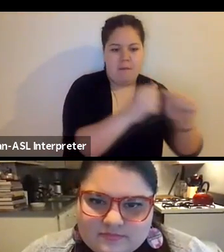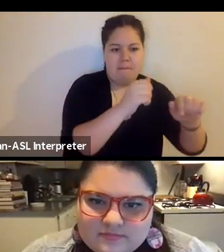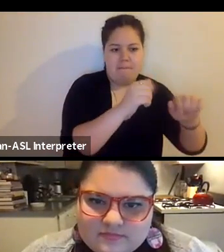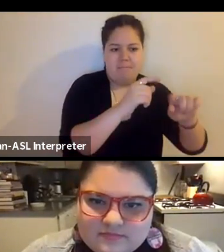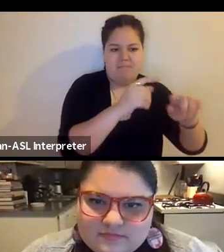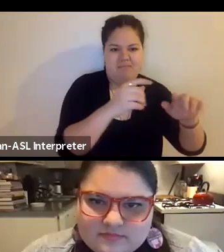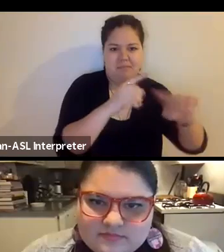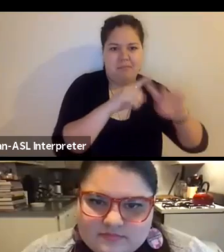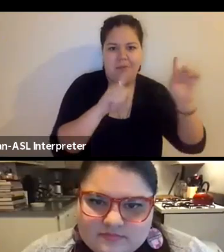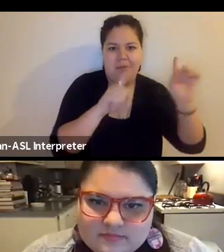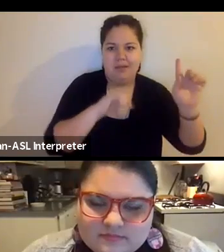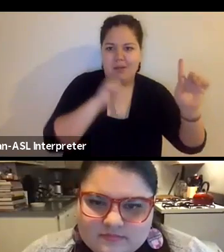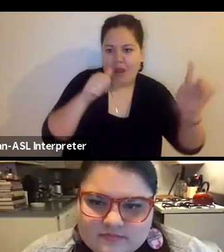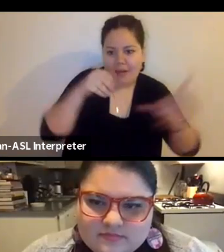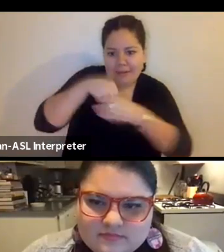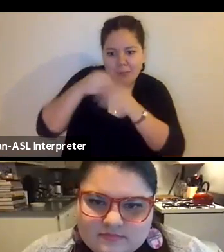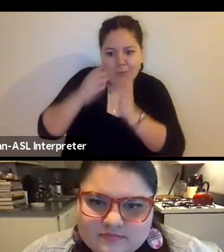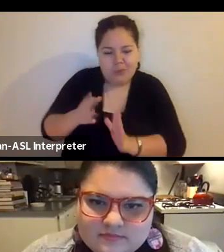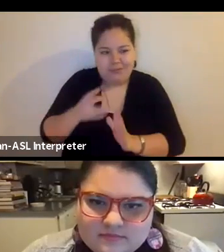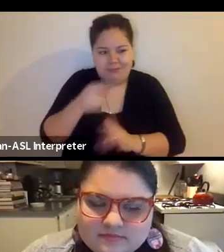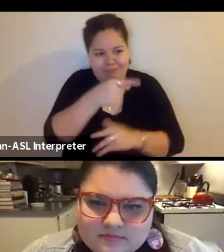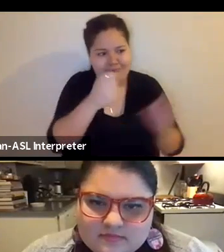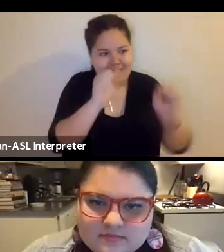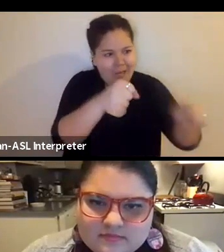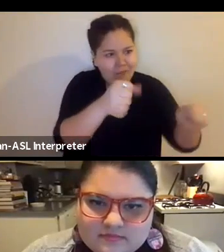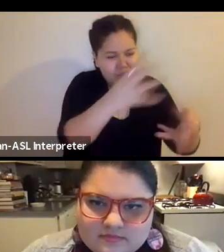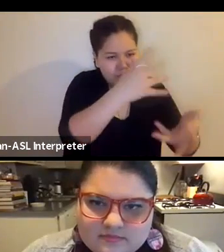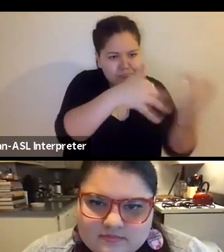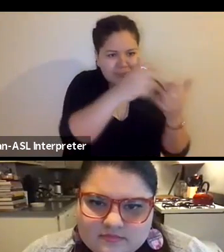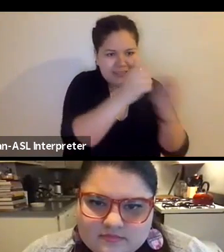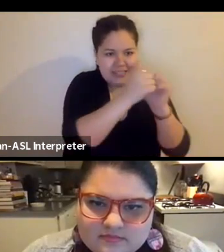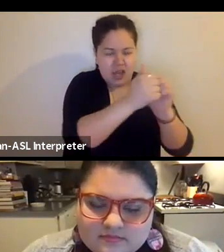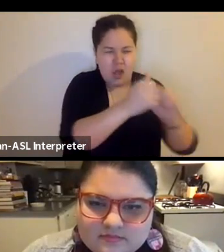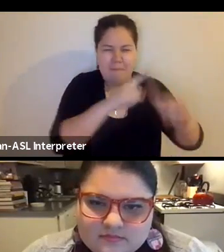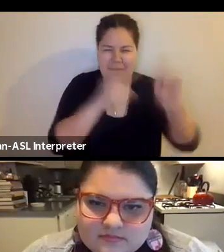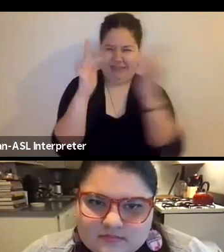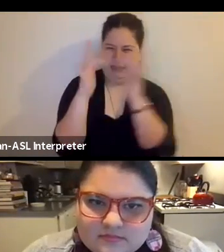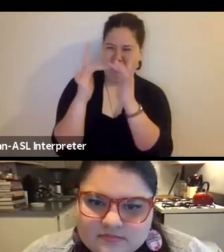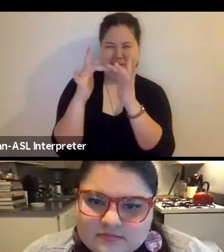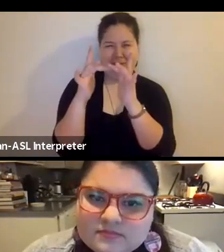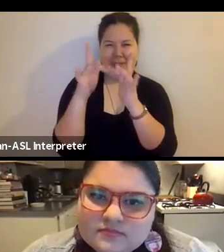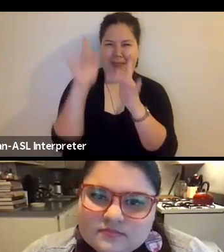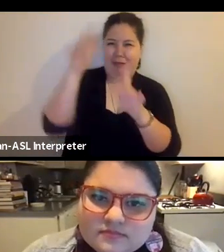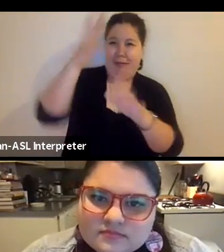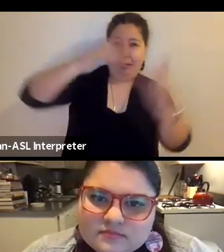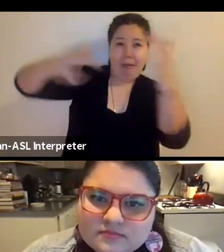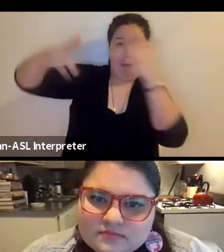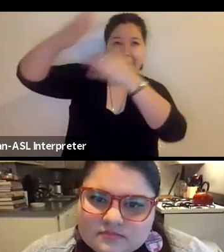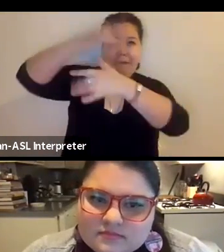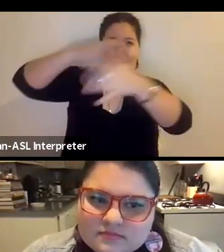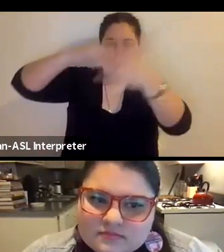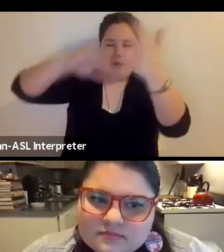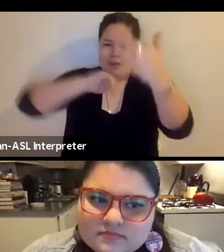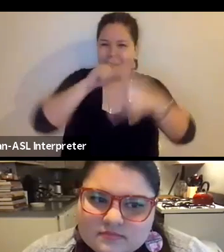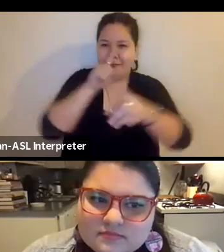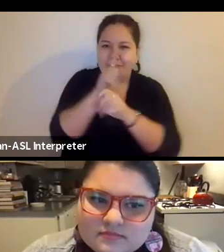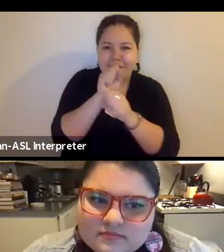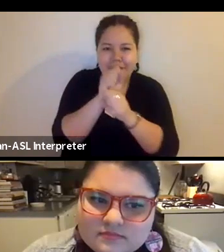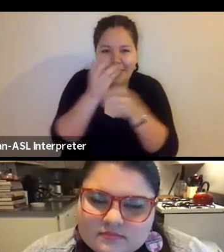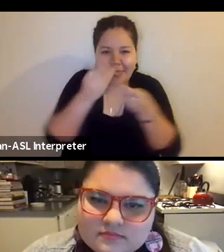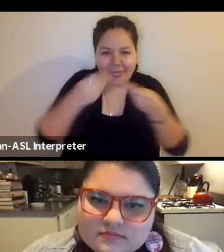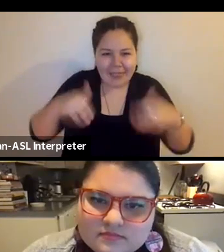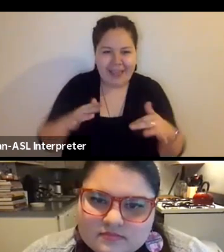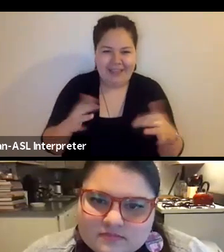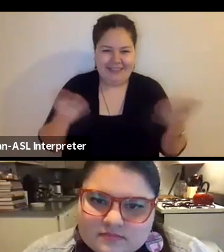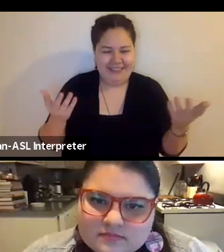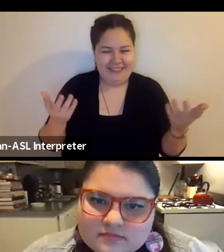recognition, we think of the internet as being ethereal. And I think that a lot of businesses are invested in us thinking about